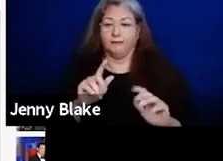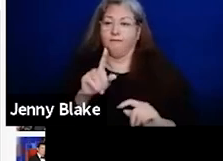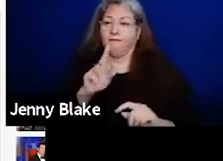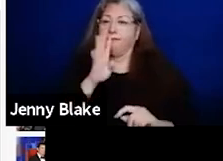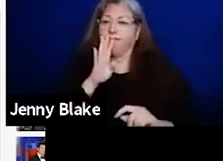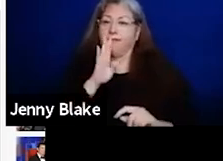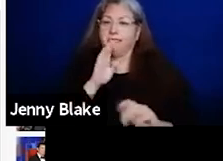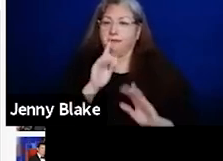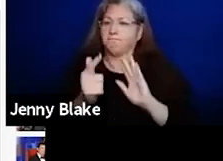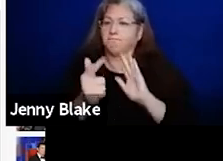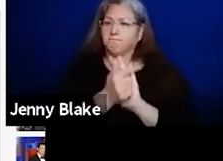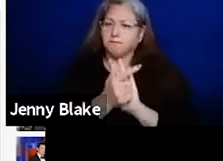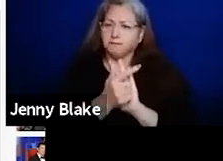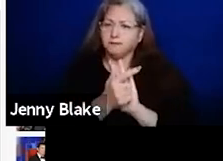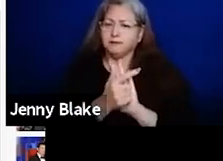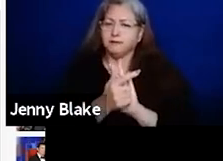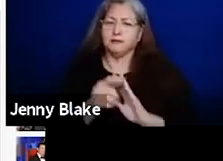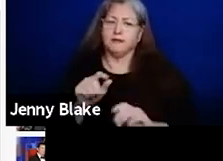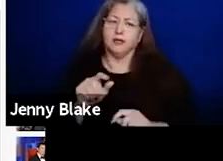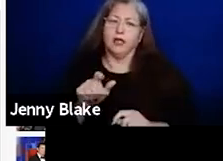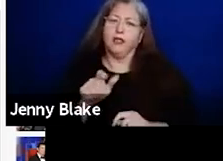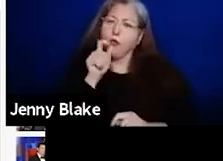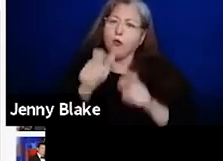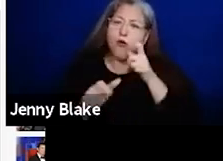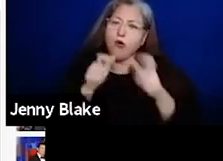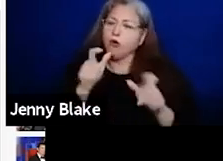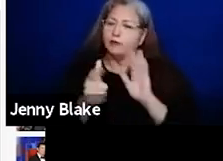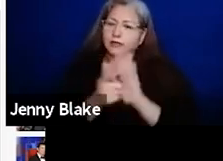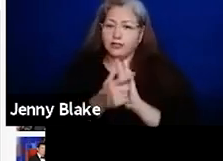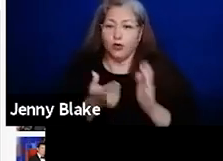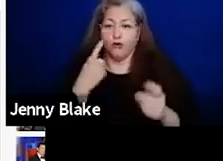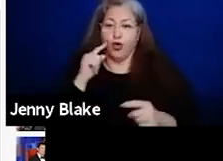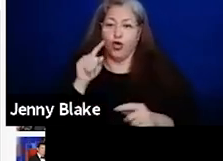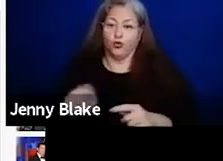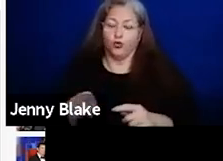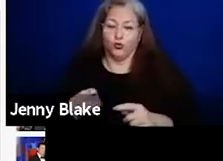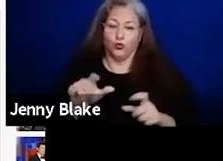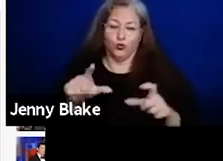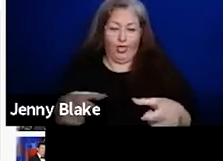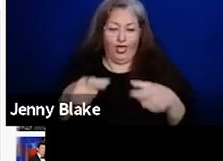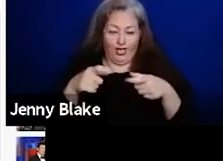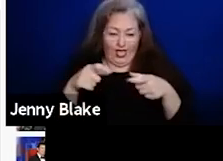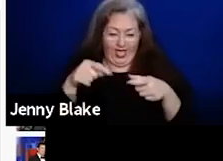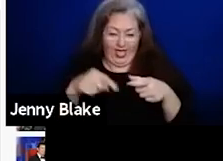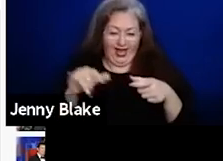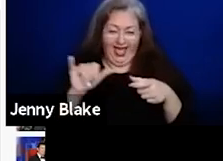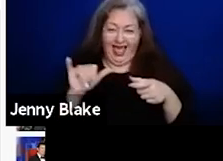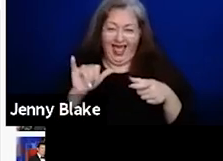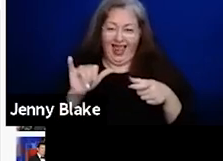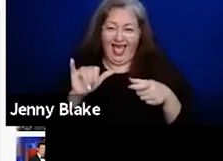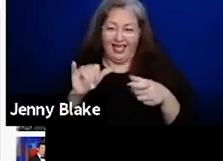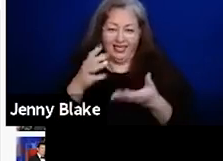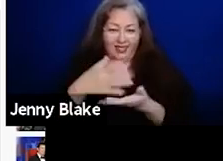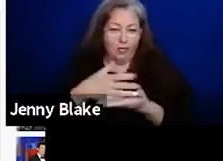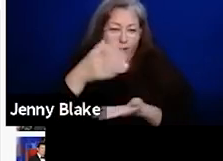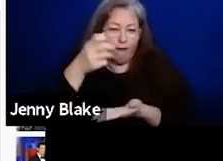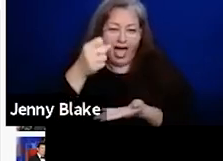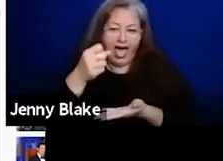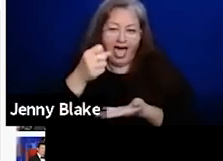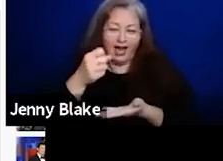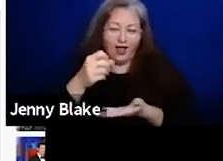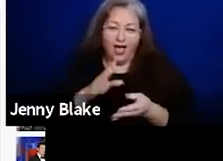unspeakable. And so for it came like for you, like a package, you know, like a little package, like a bottle across the